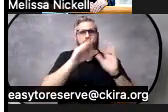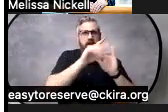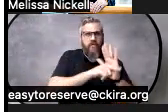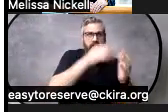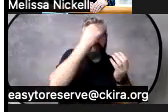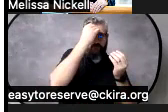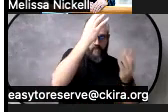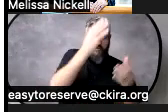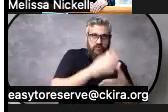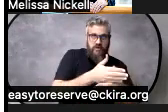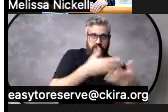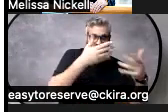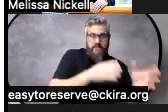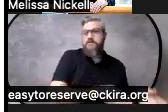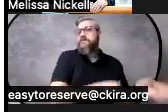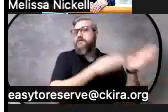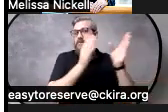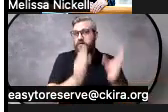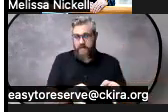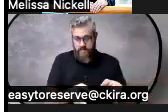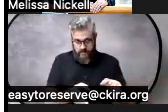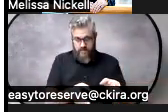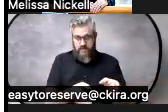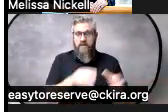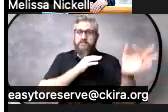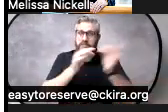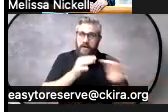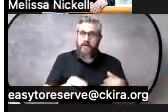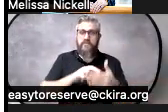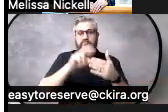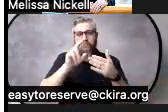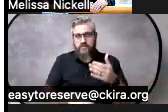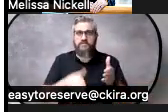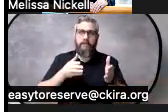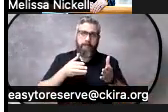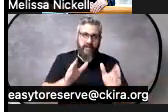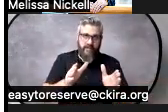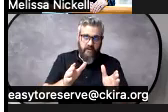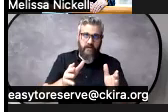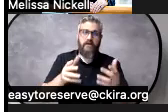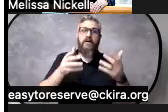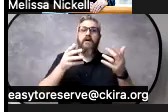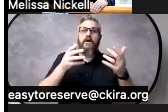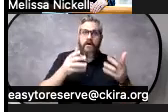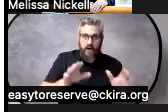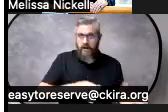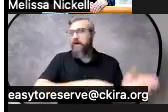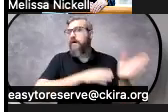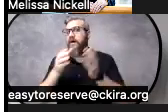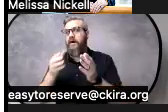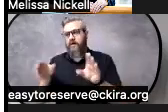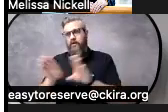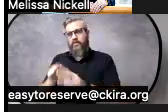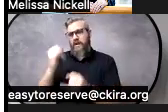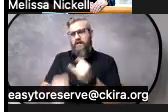information that is shared, then it's followed by your explanation of your results and your methods, and then it's going to be concluded with the